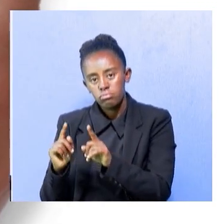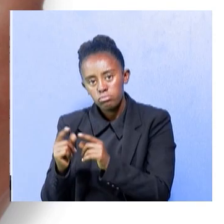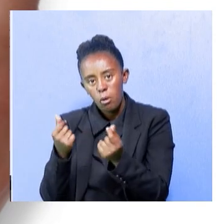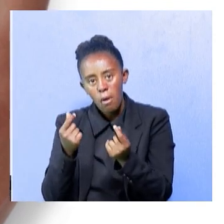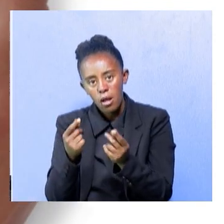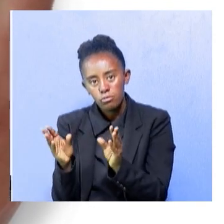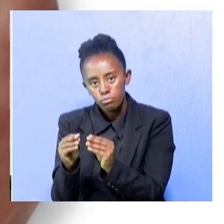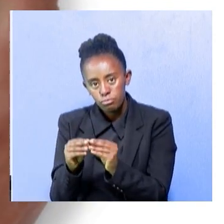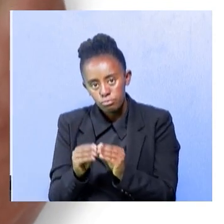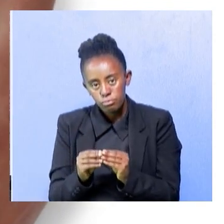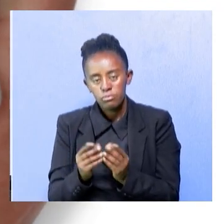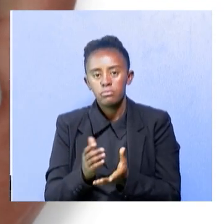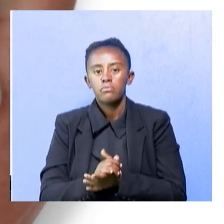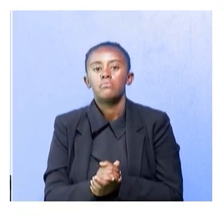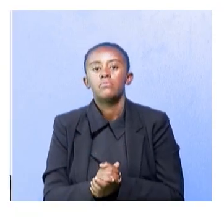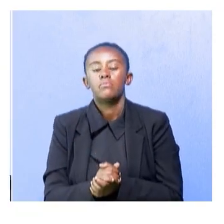money.